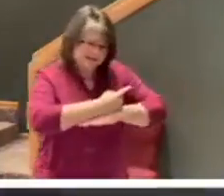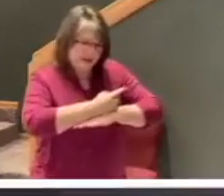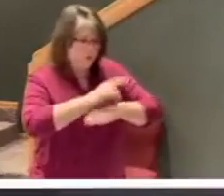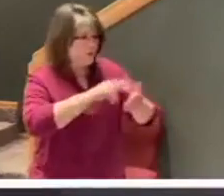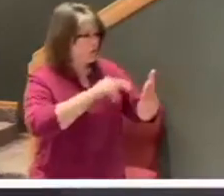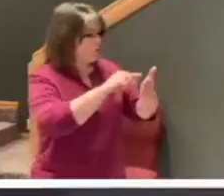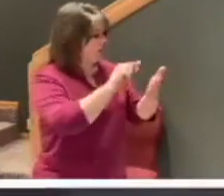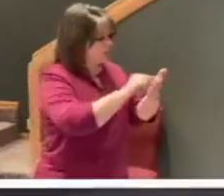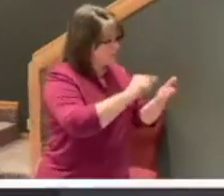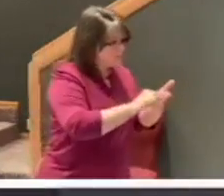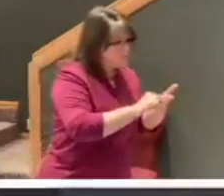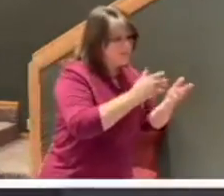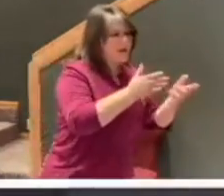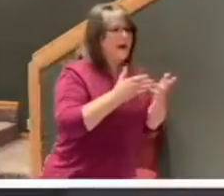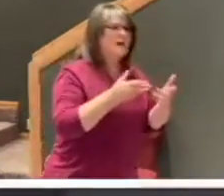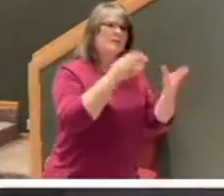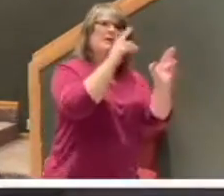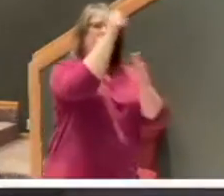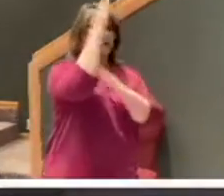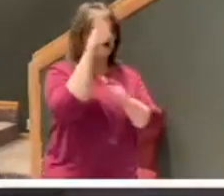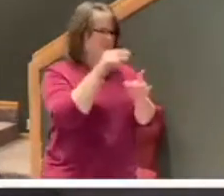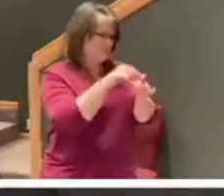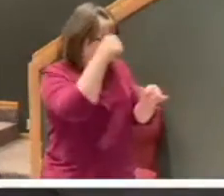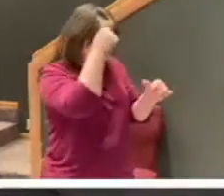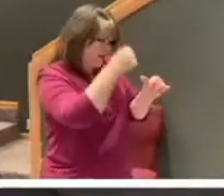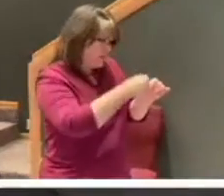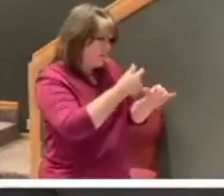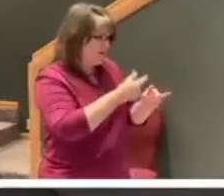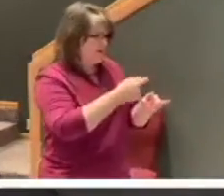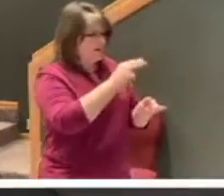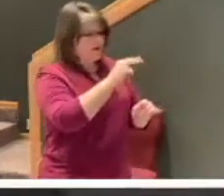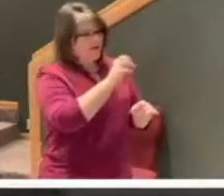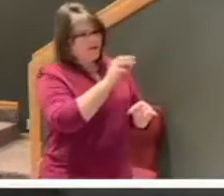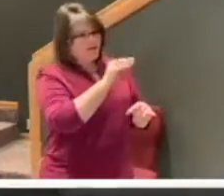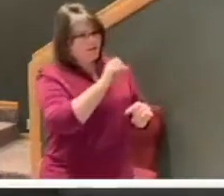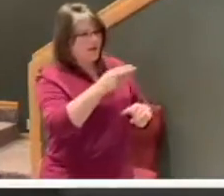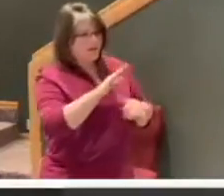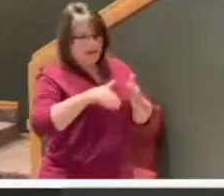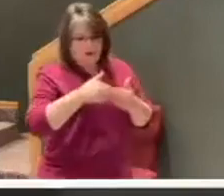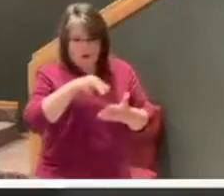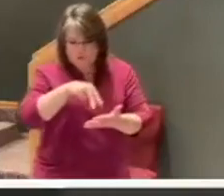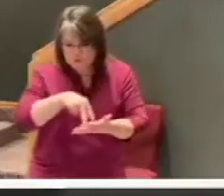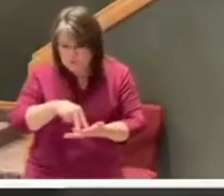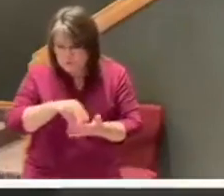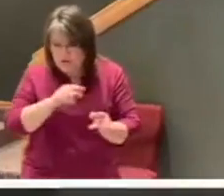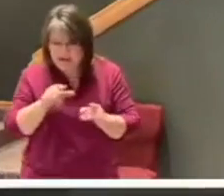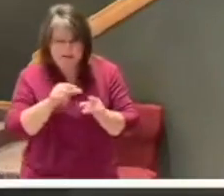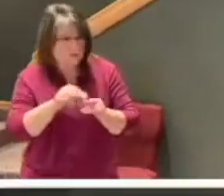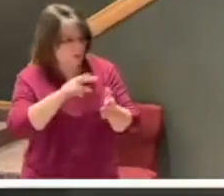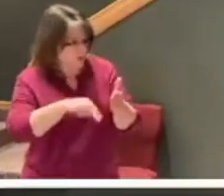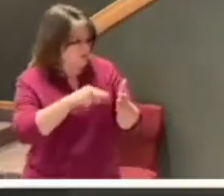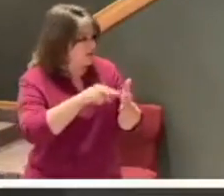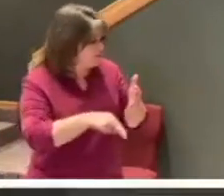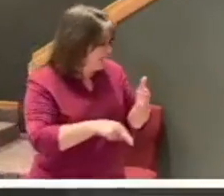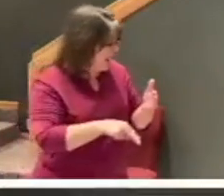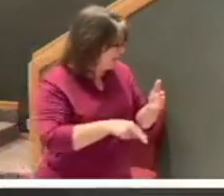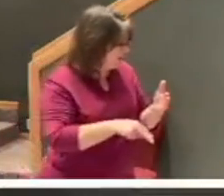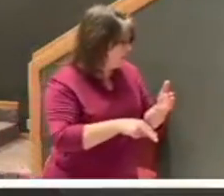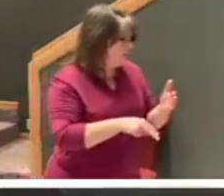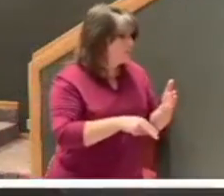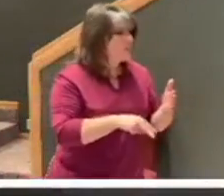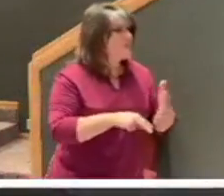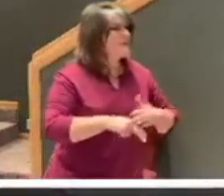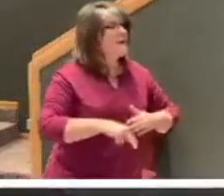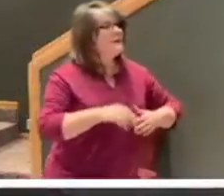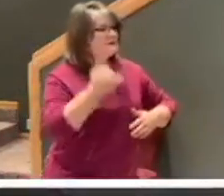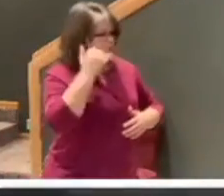And so I always want us to honor God's word. If you remember from Nehemiah, how they all stood as the word was being read.